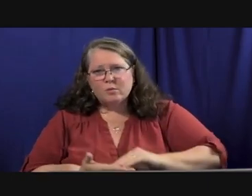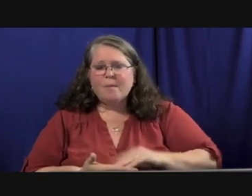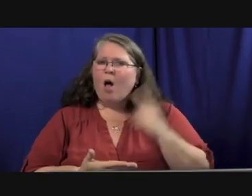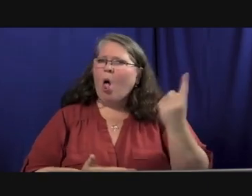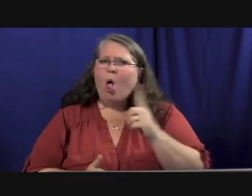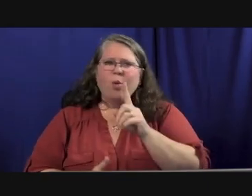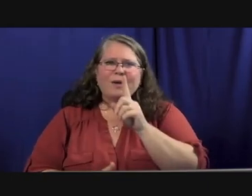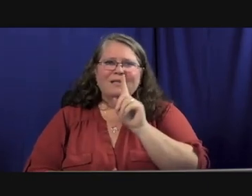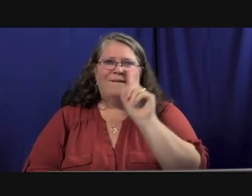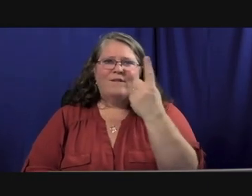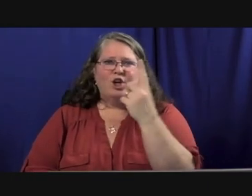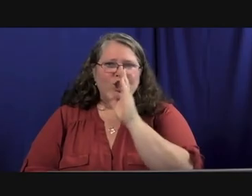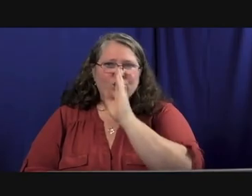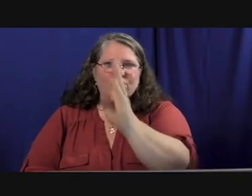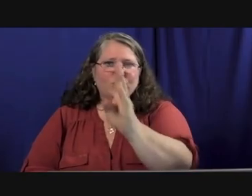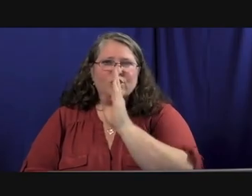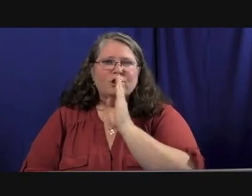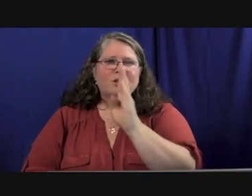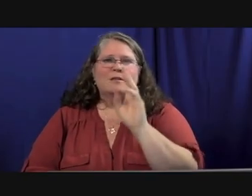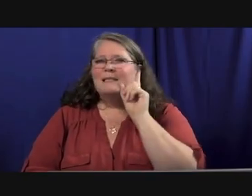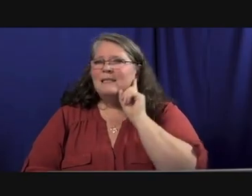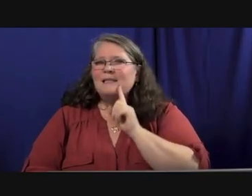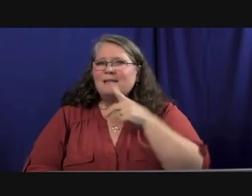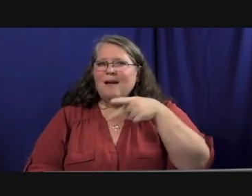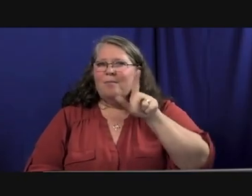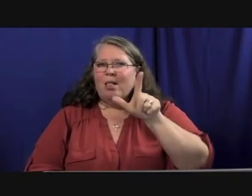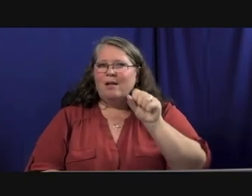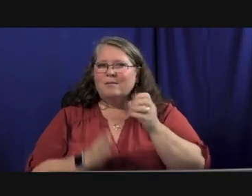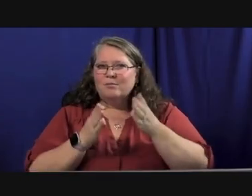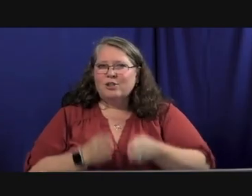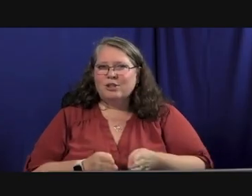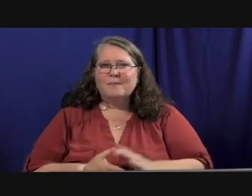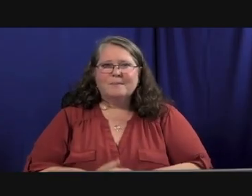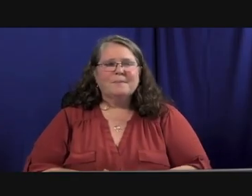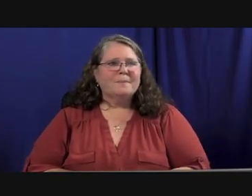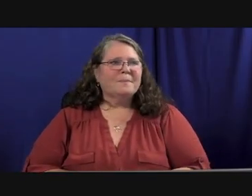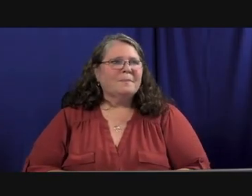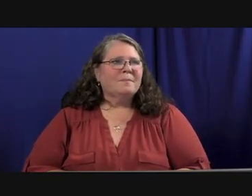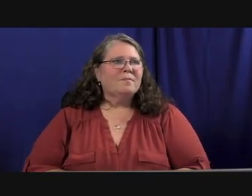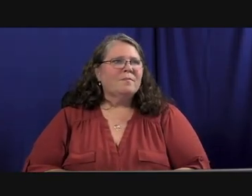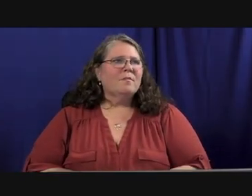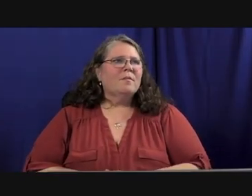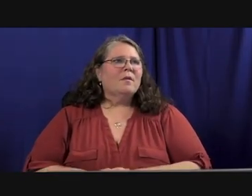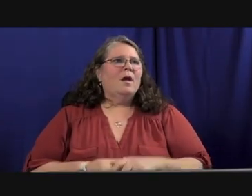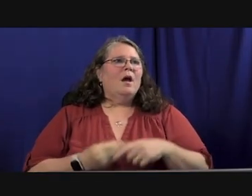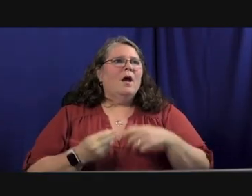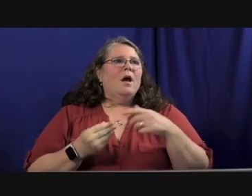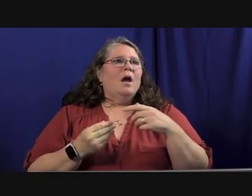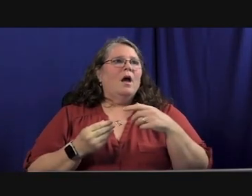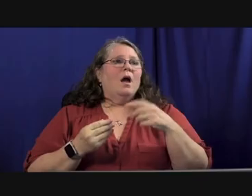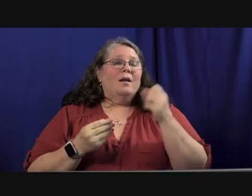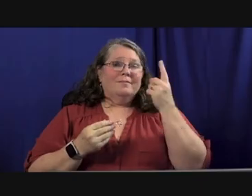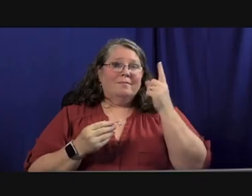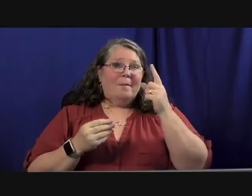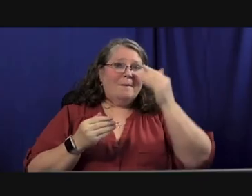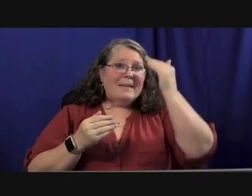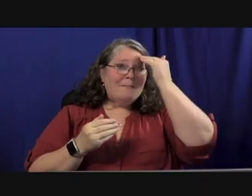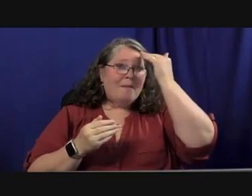they ask their caregiver after you ask them. So make sure that you always put them in